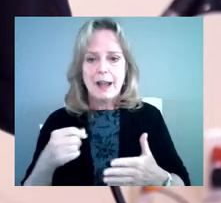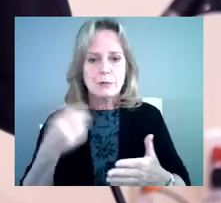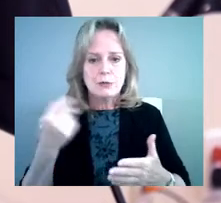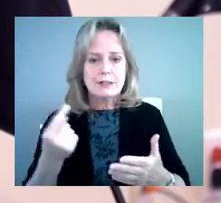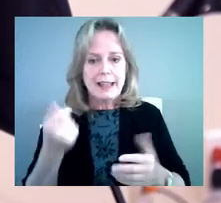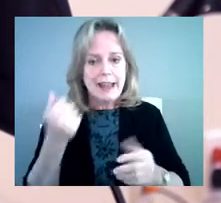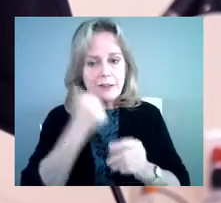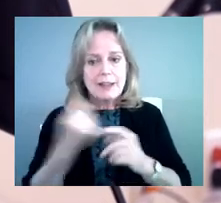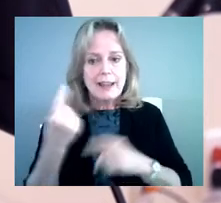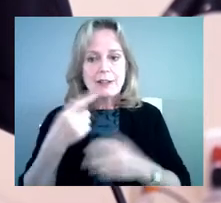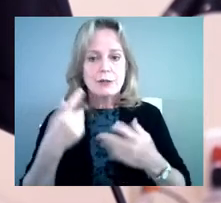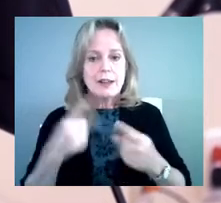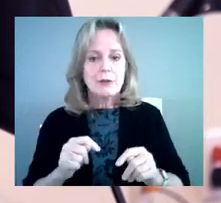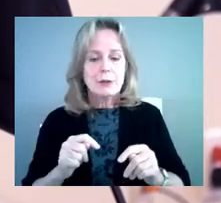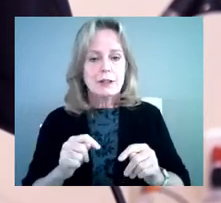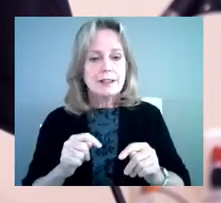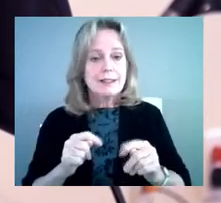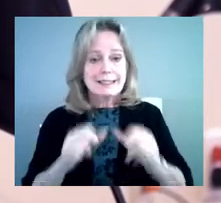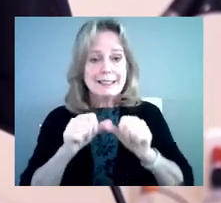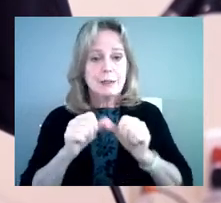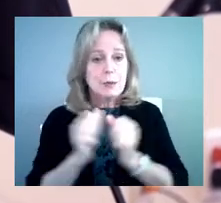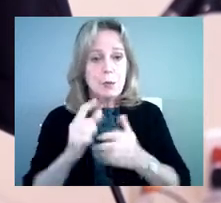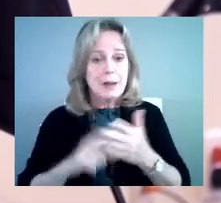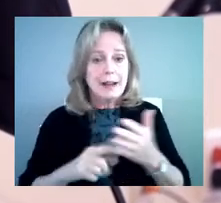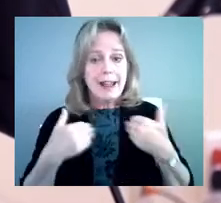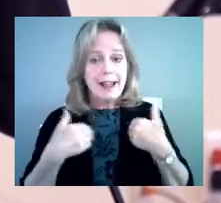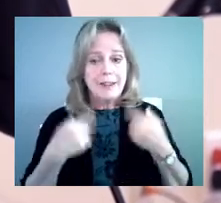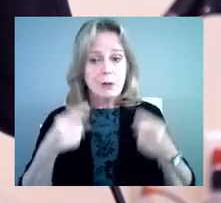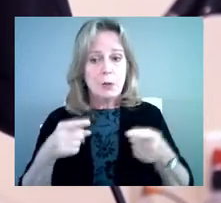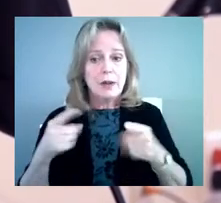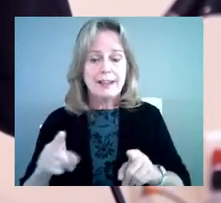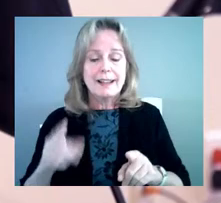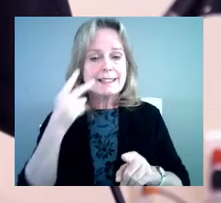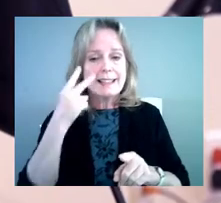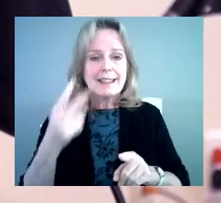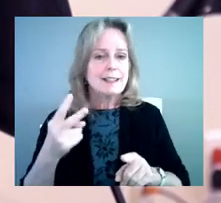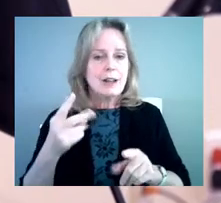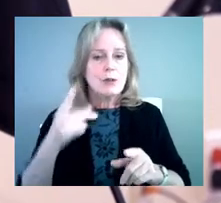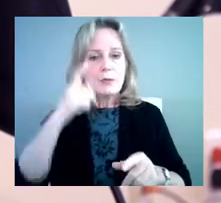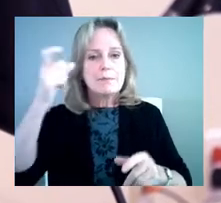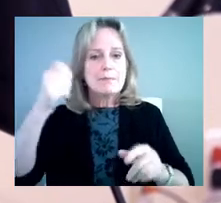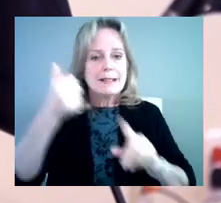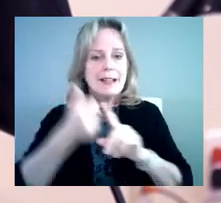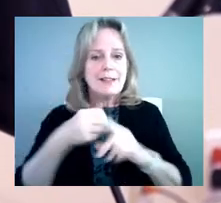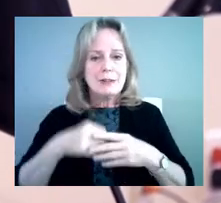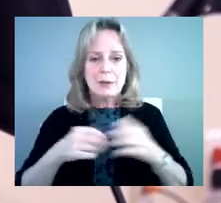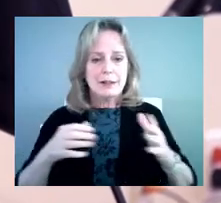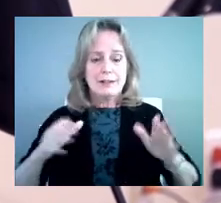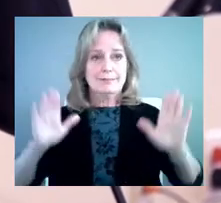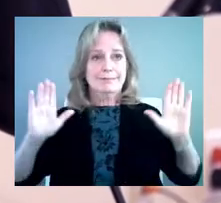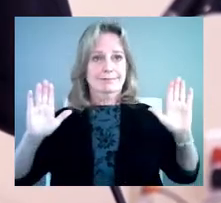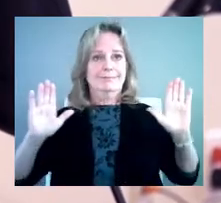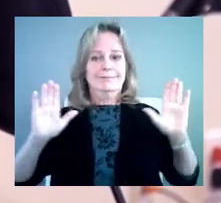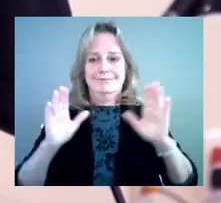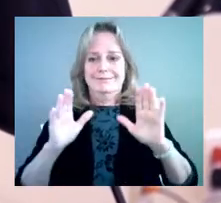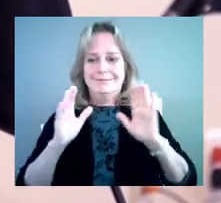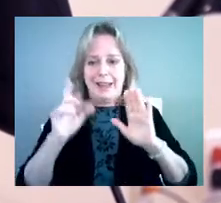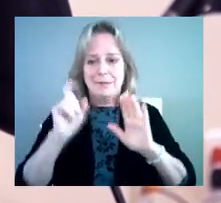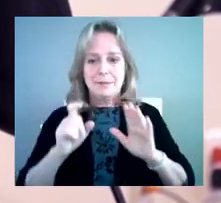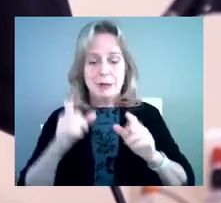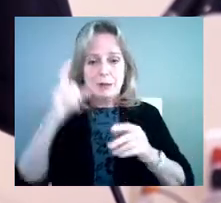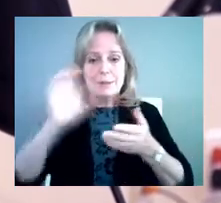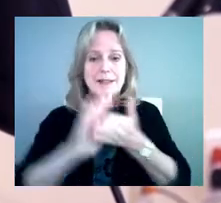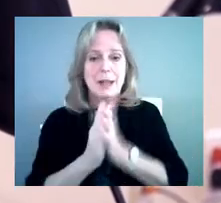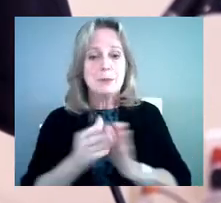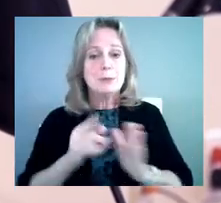every day trying to just continue with what I've got going. I always say I dreamed myself into a corner. My dreams came